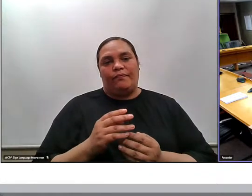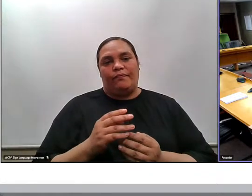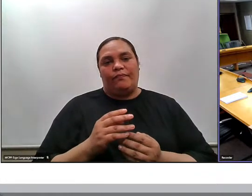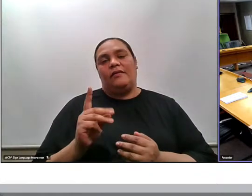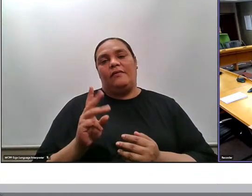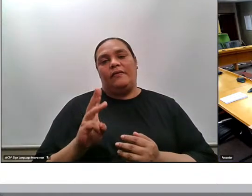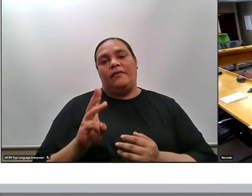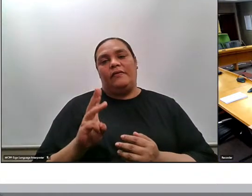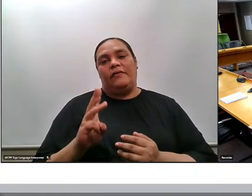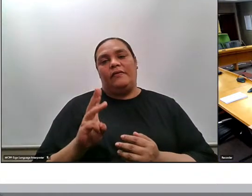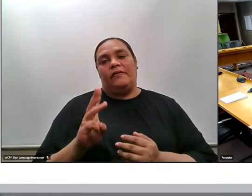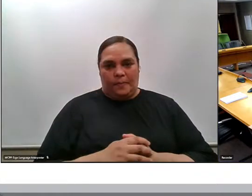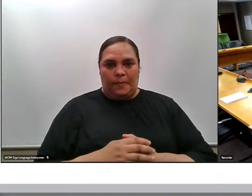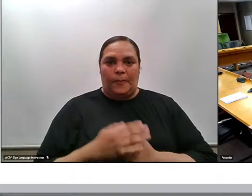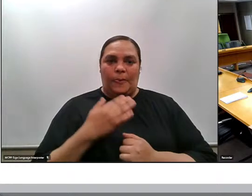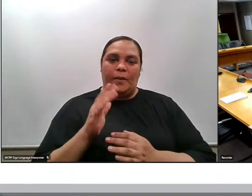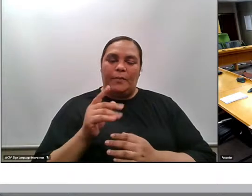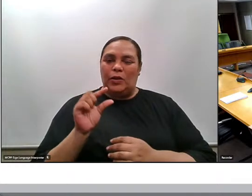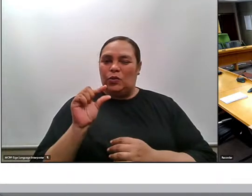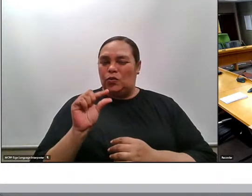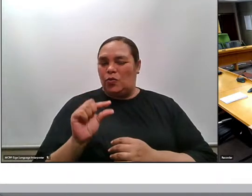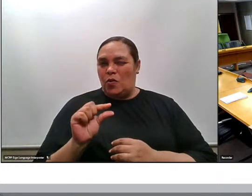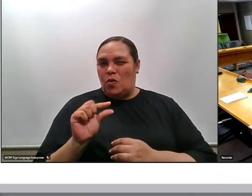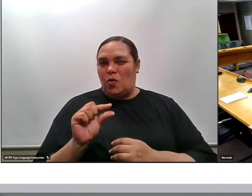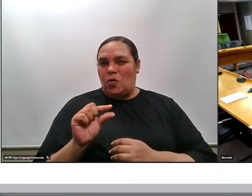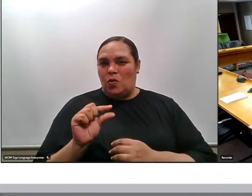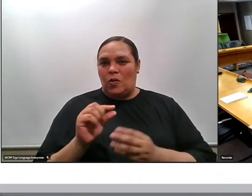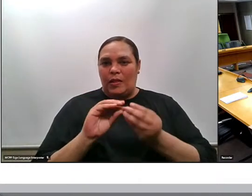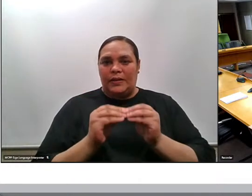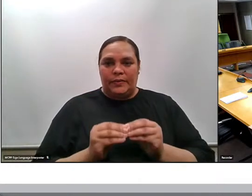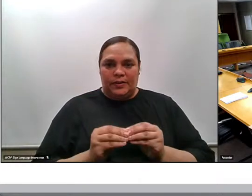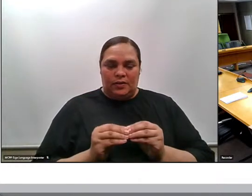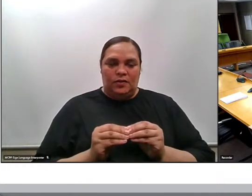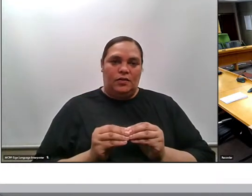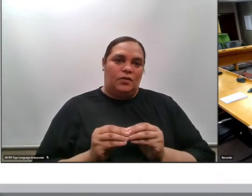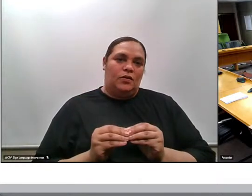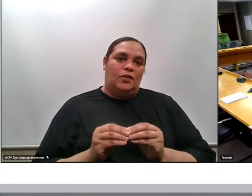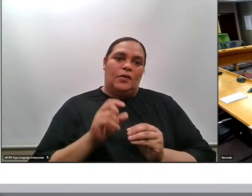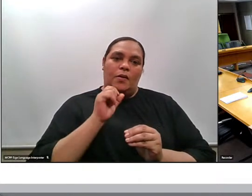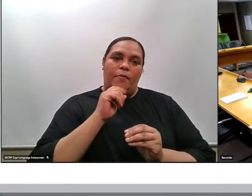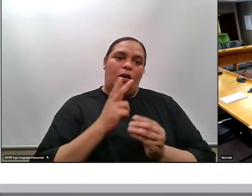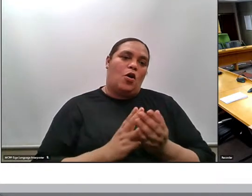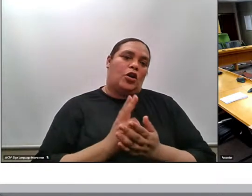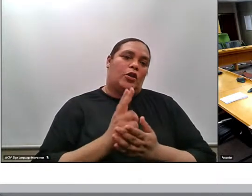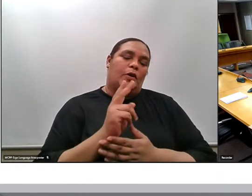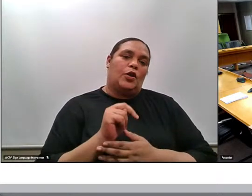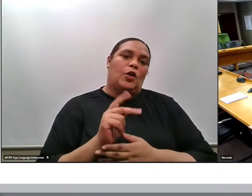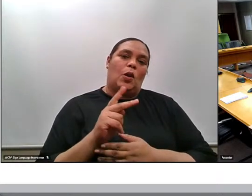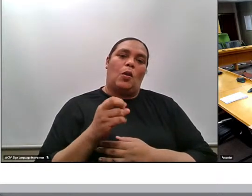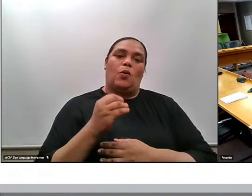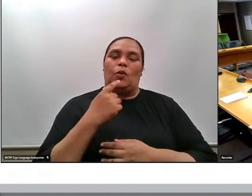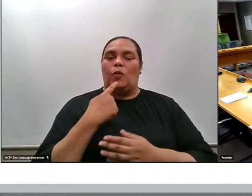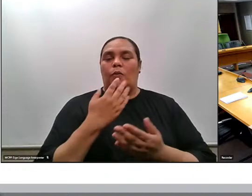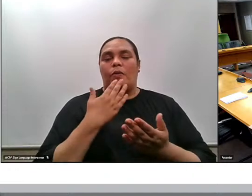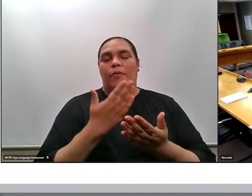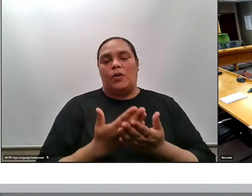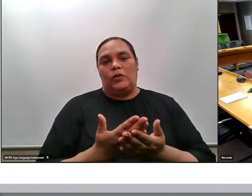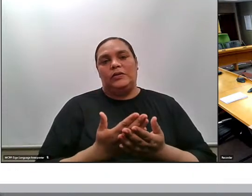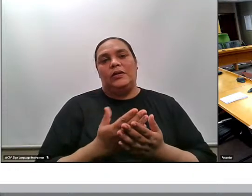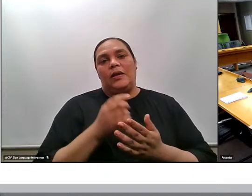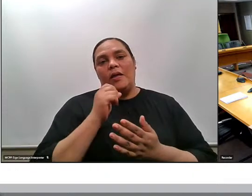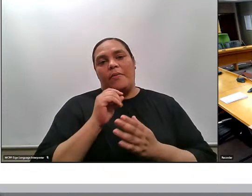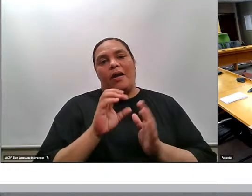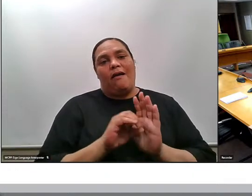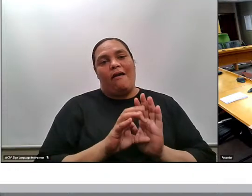Westhuizen. Thank you. Just a small amendment to what Honourable Nkontlo has just proposed. In the